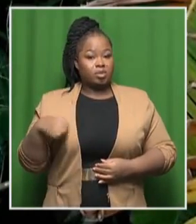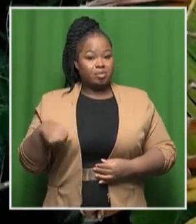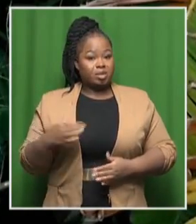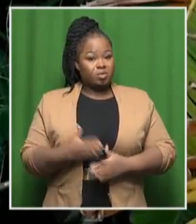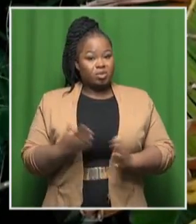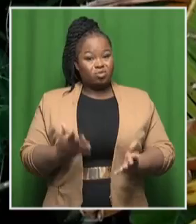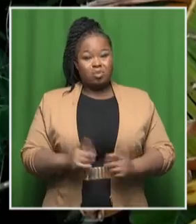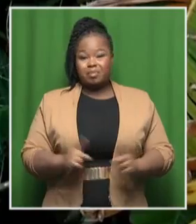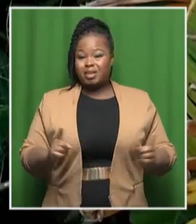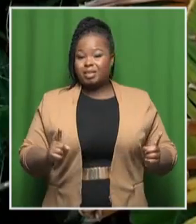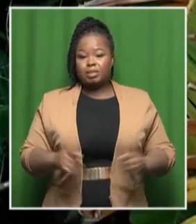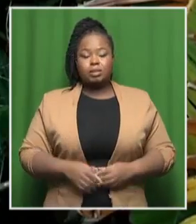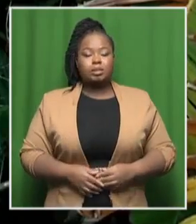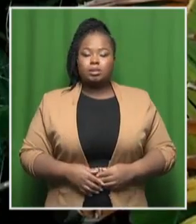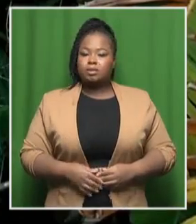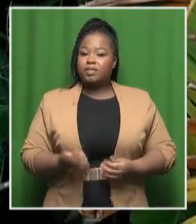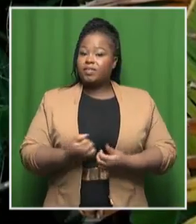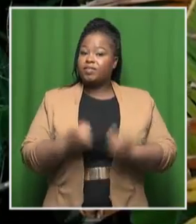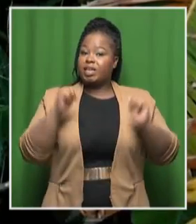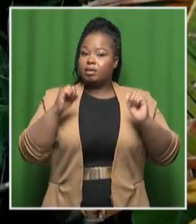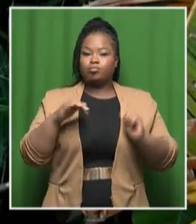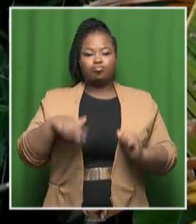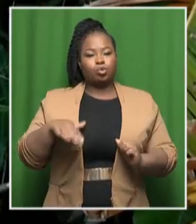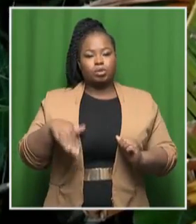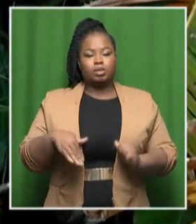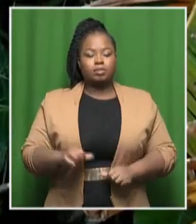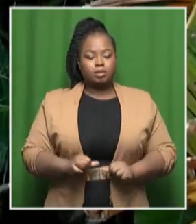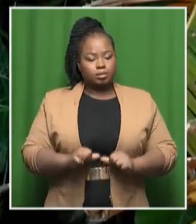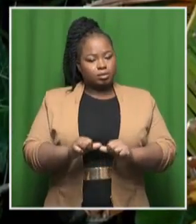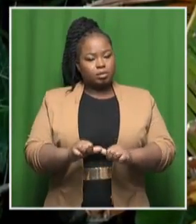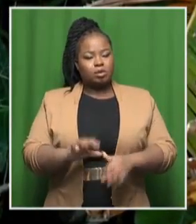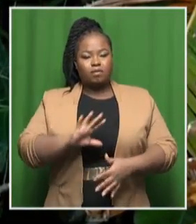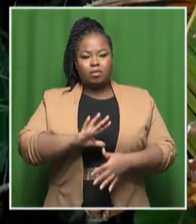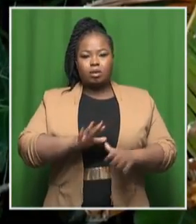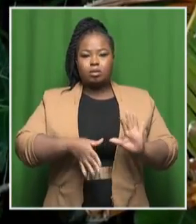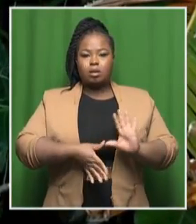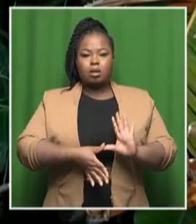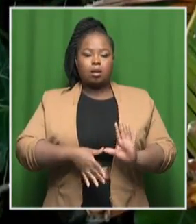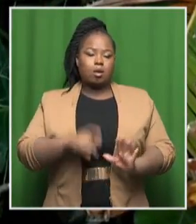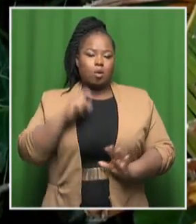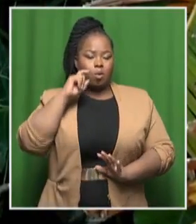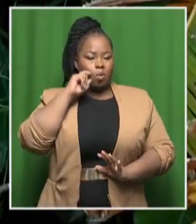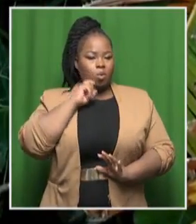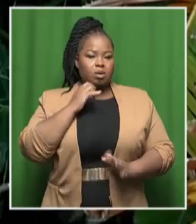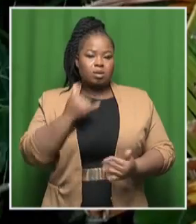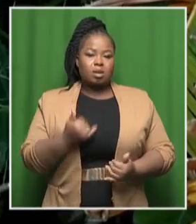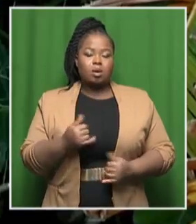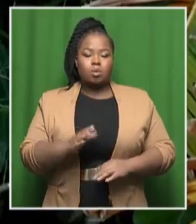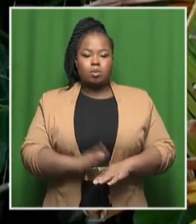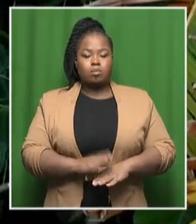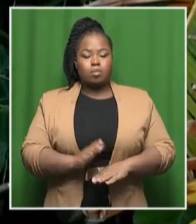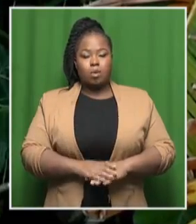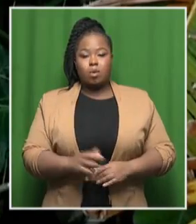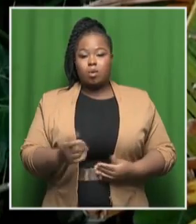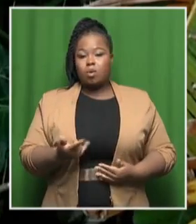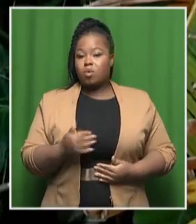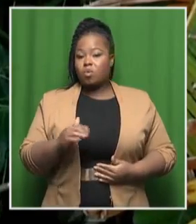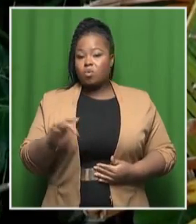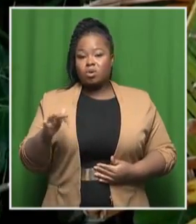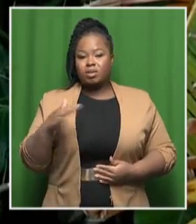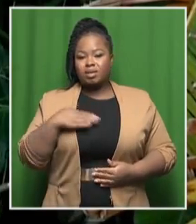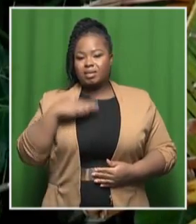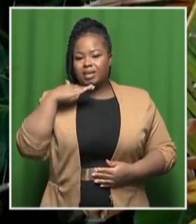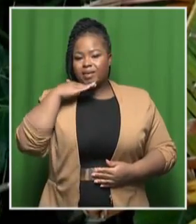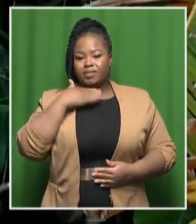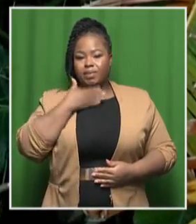seems like we're not out of the woods yet. Continuous aging infrastructure has led to continuous lack of water distribution in the Metro.